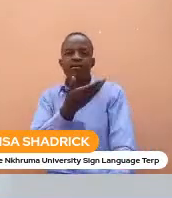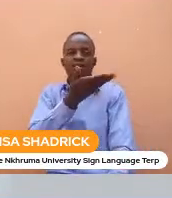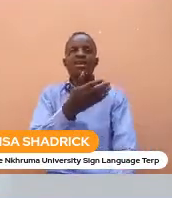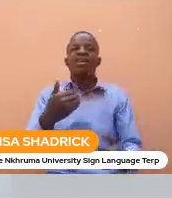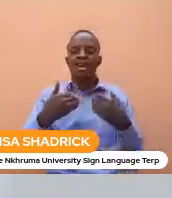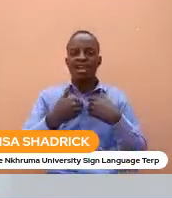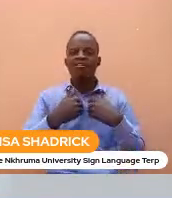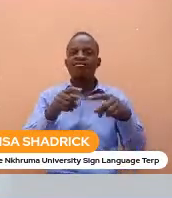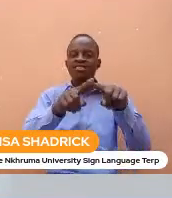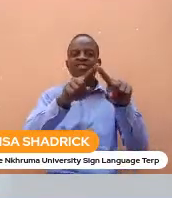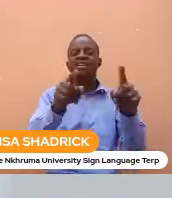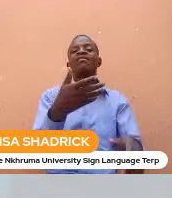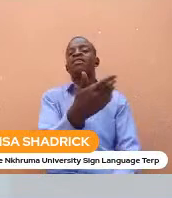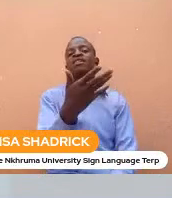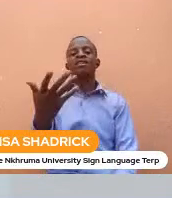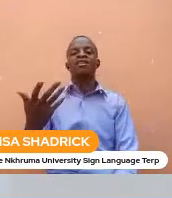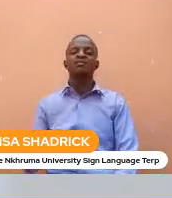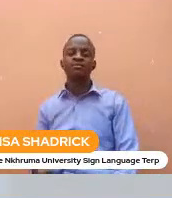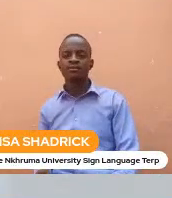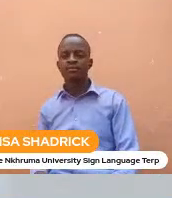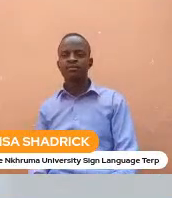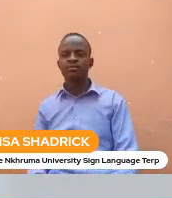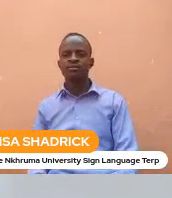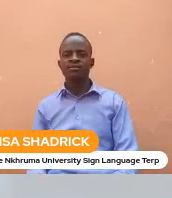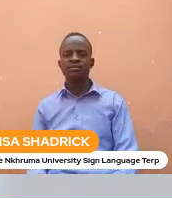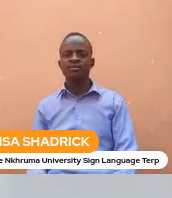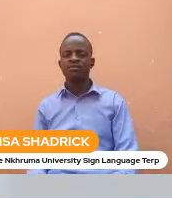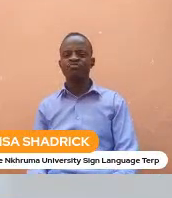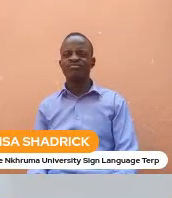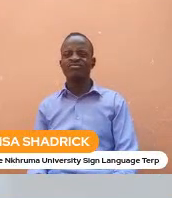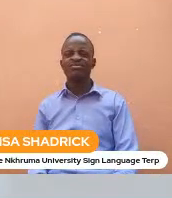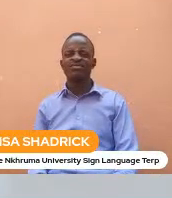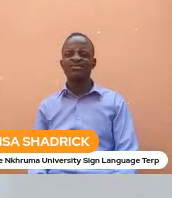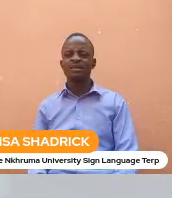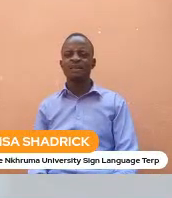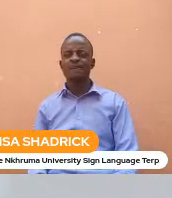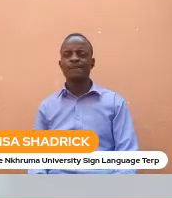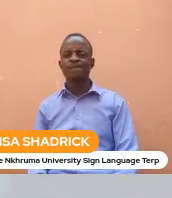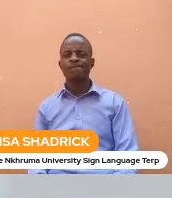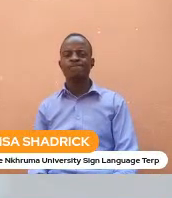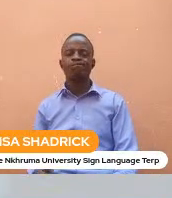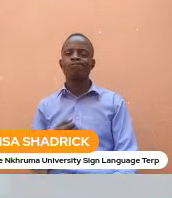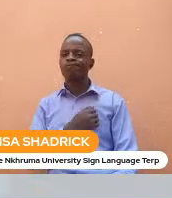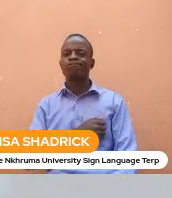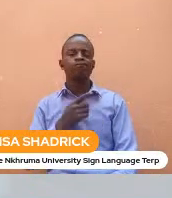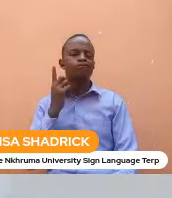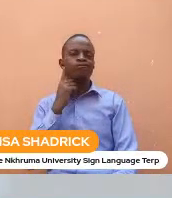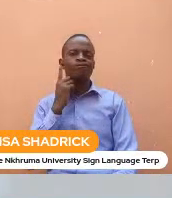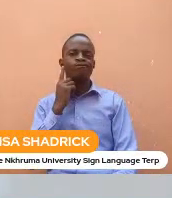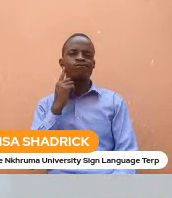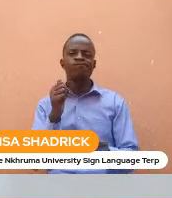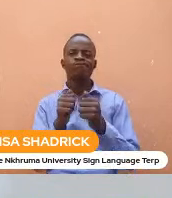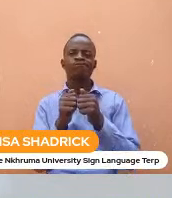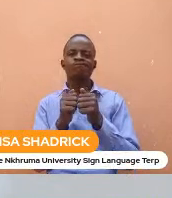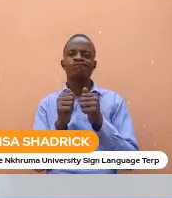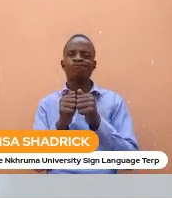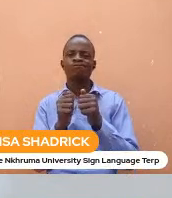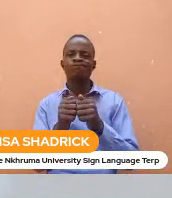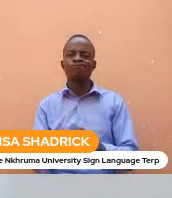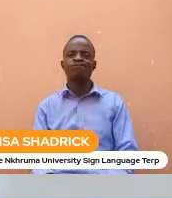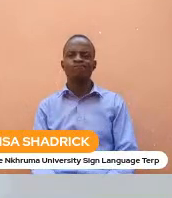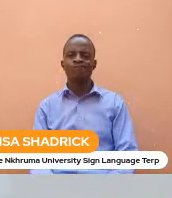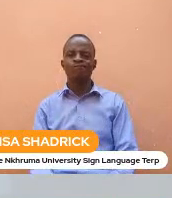Mm, great stuff. Now, to all our viewers out there, you can join the conversation via all our social media